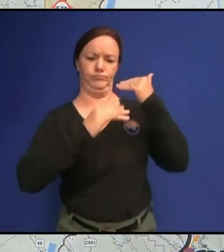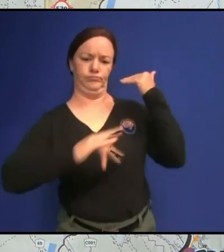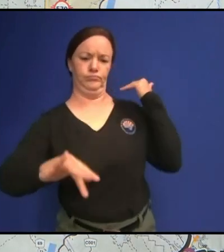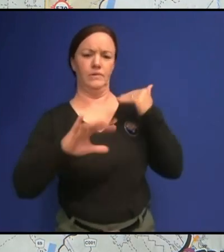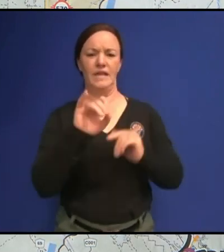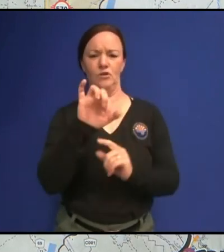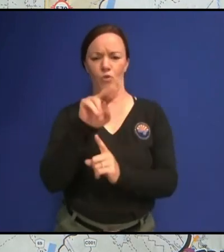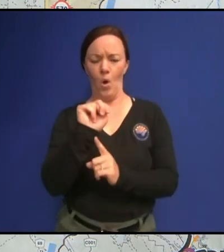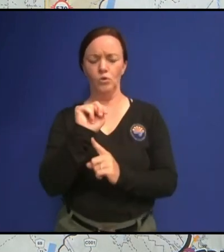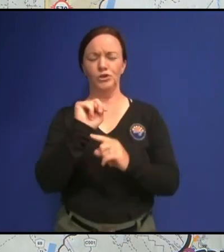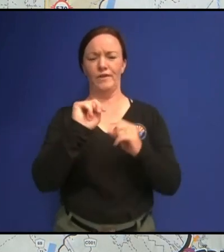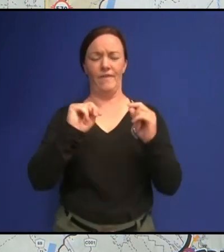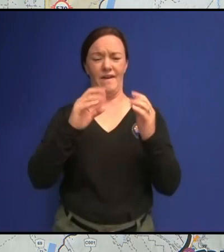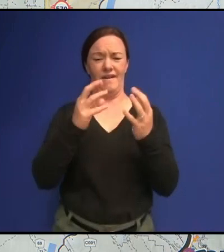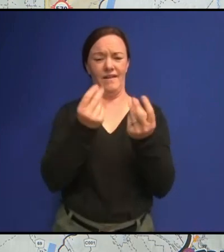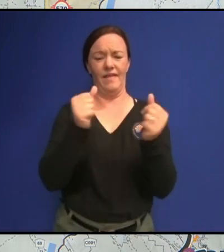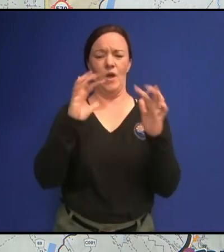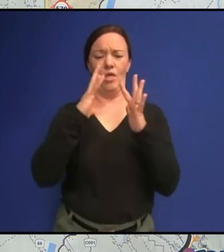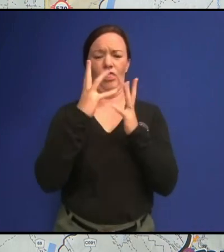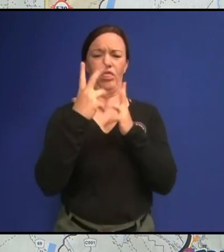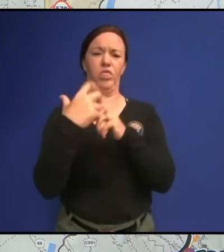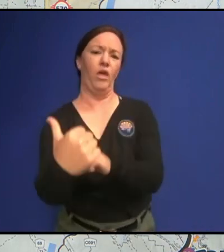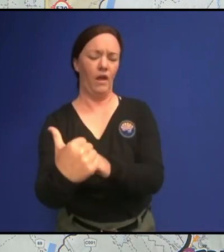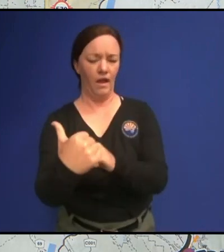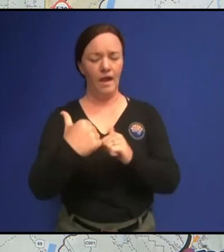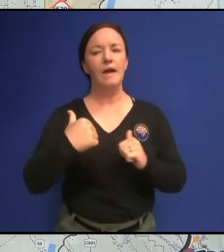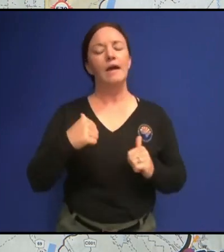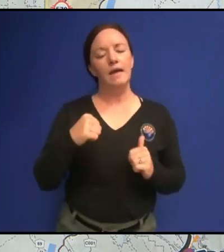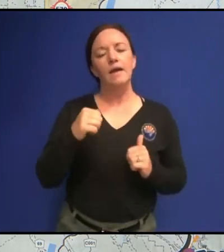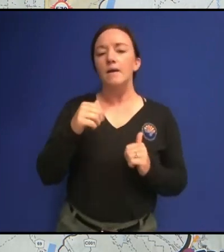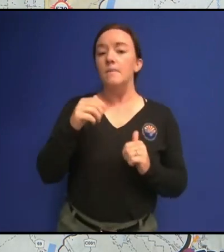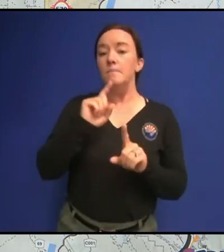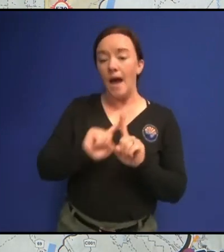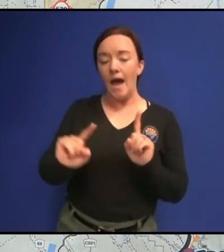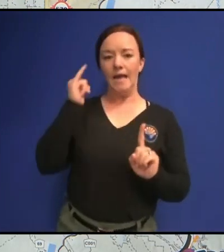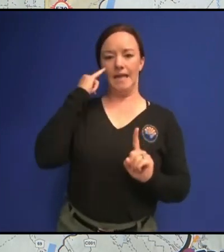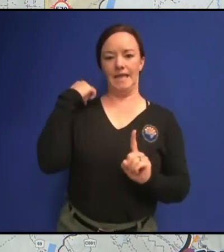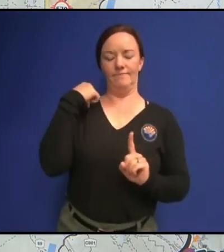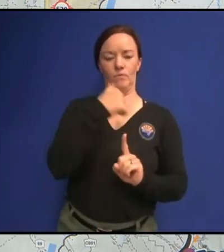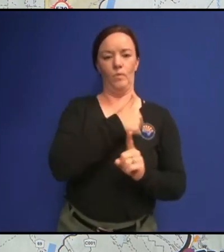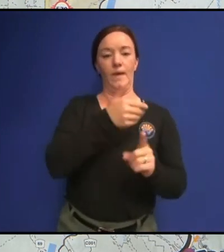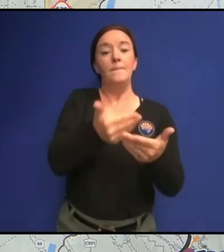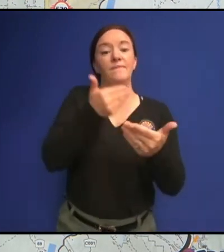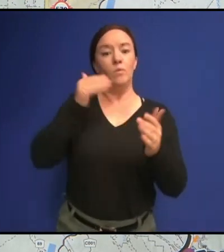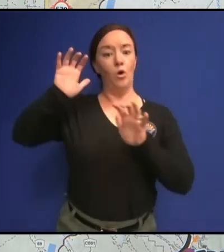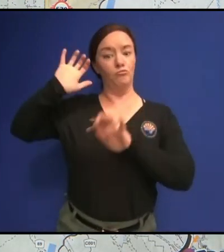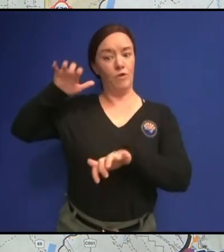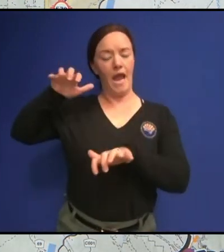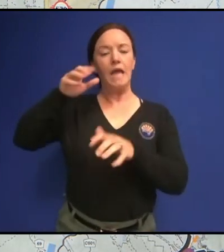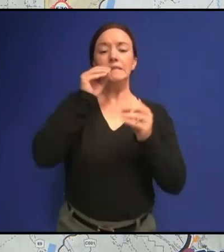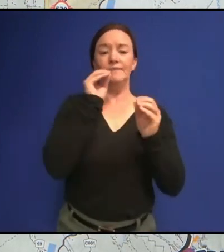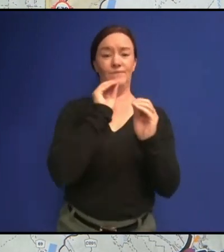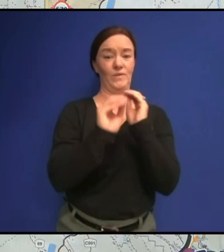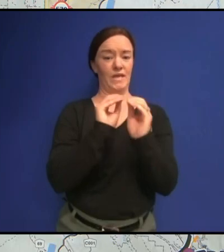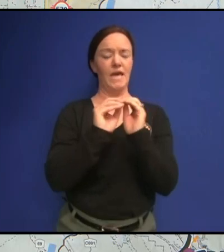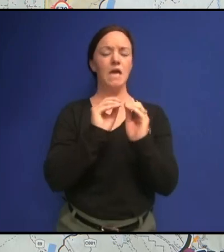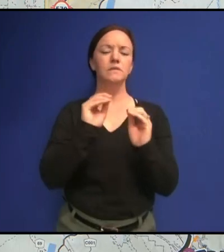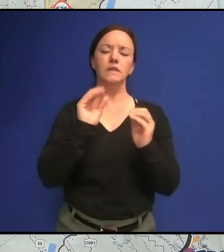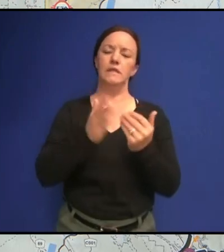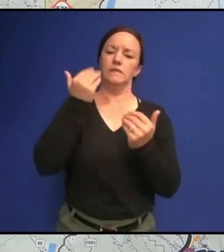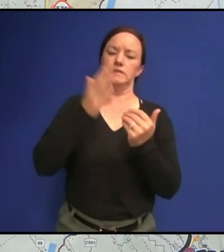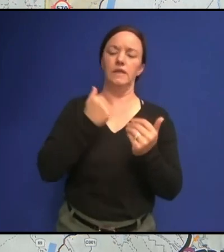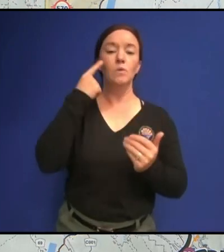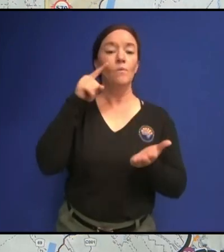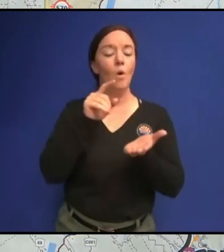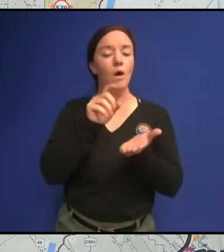don't go away, but that are pretty easy to take care of if you take care of them on the front end. And so an example is a piece of dozer line. What